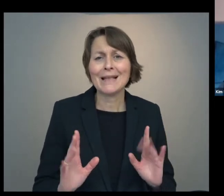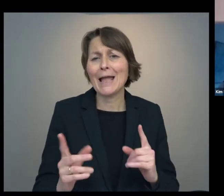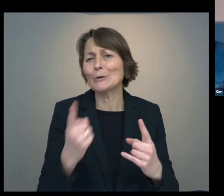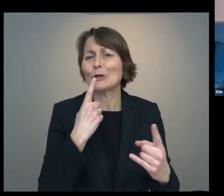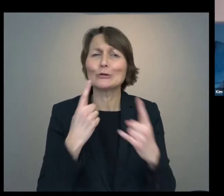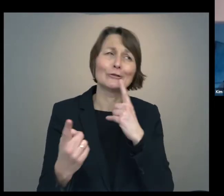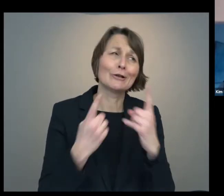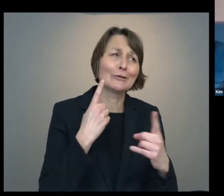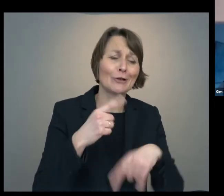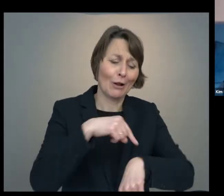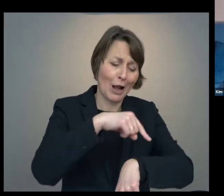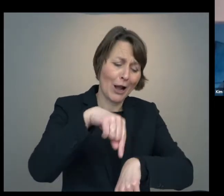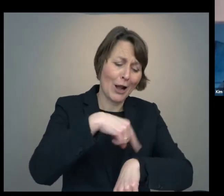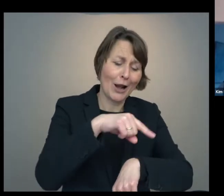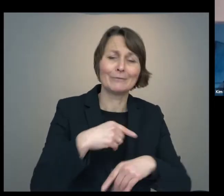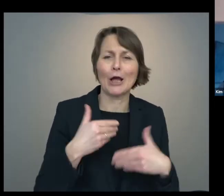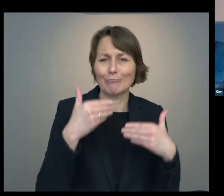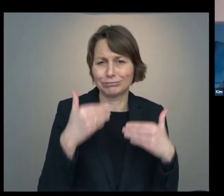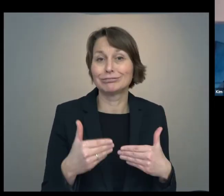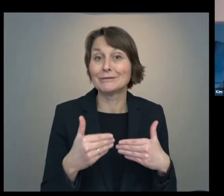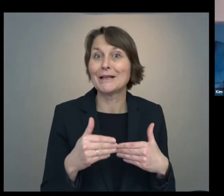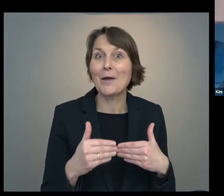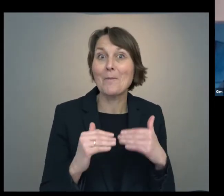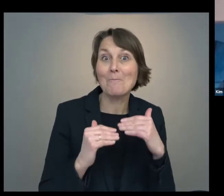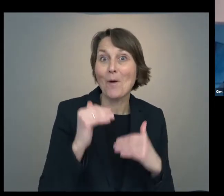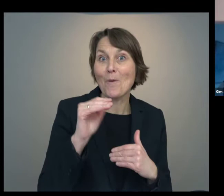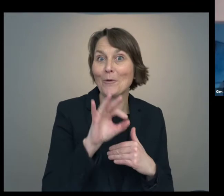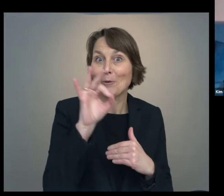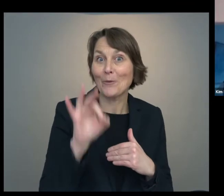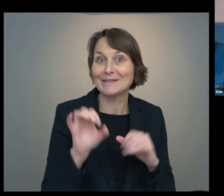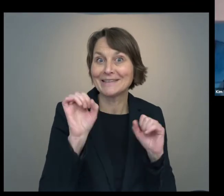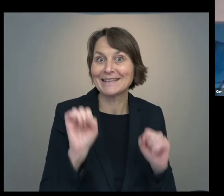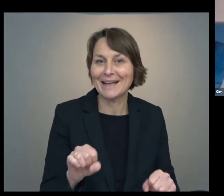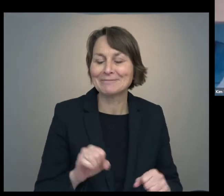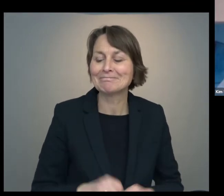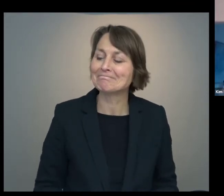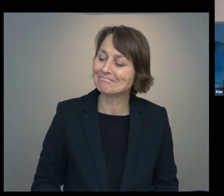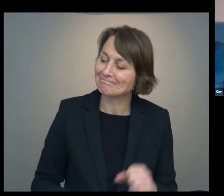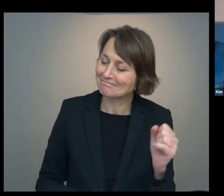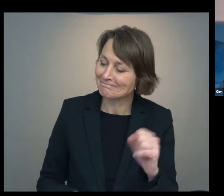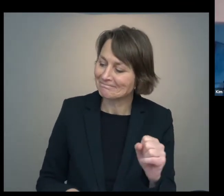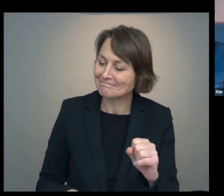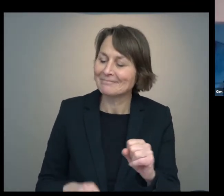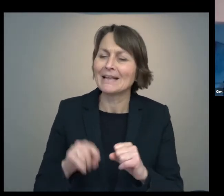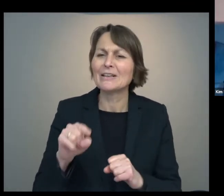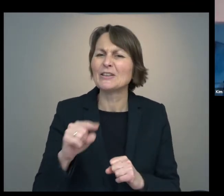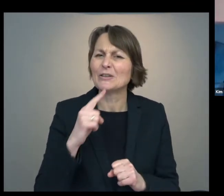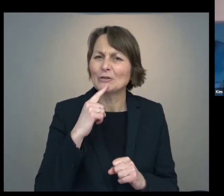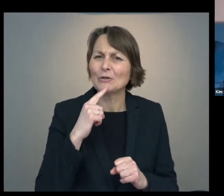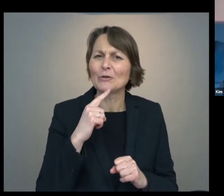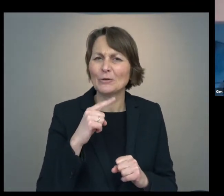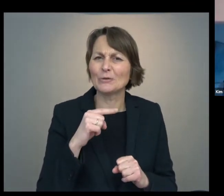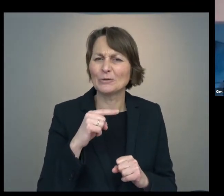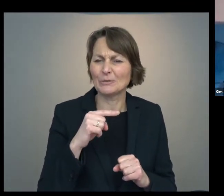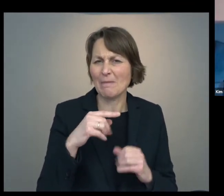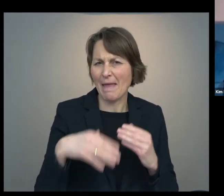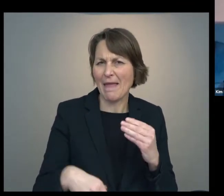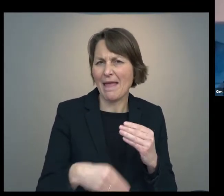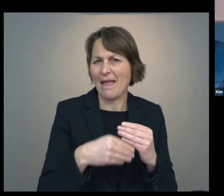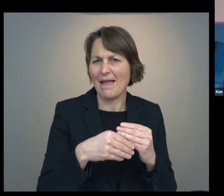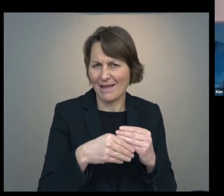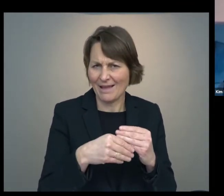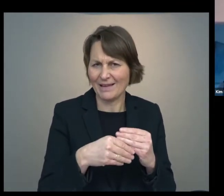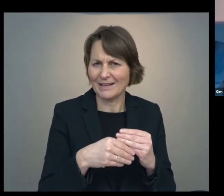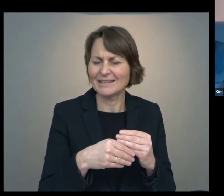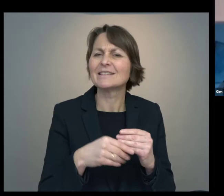Of course, the next I would love, I can talk forever about this, but I'll stop for now. You can ask more questions. I was going to say, you've